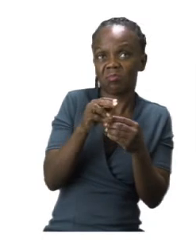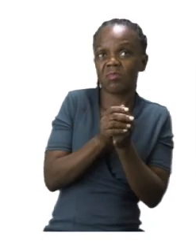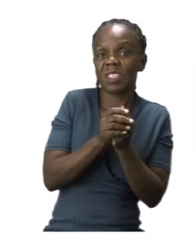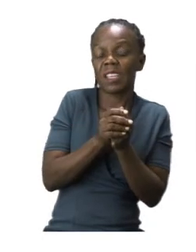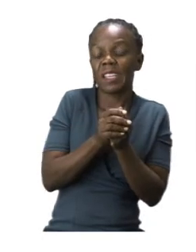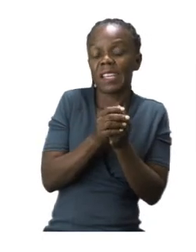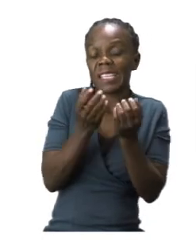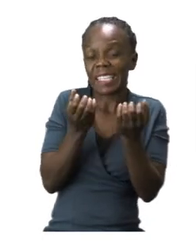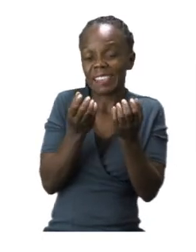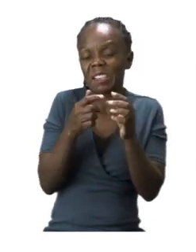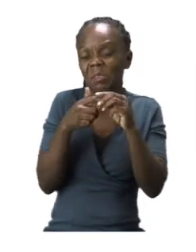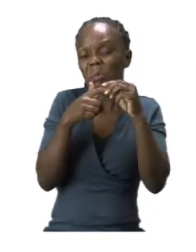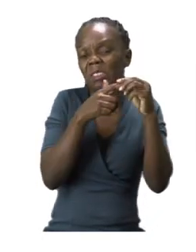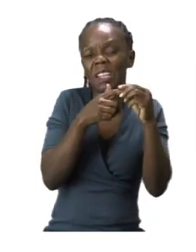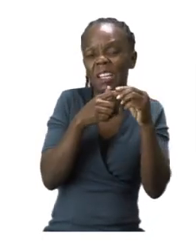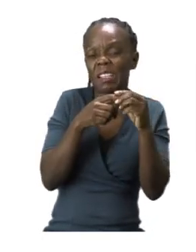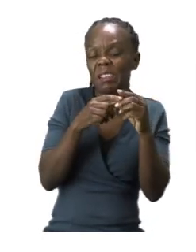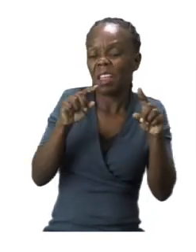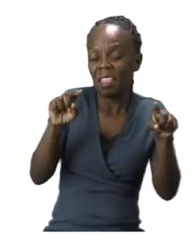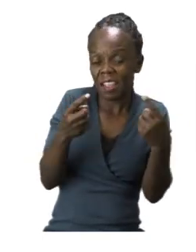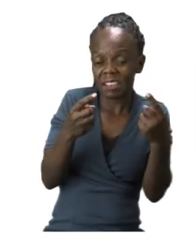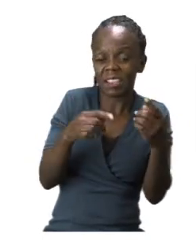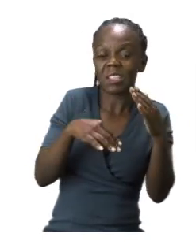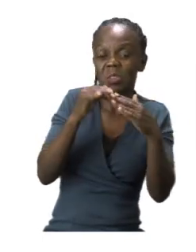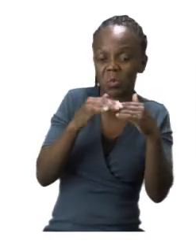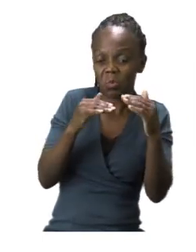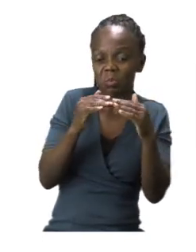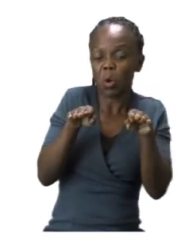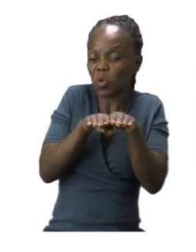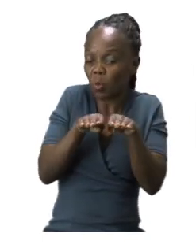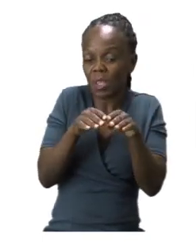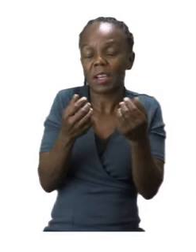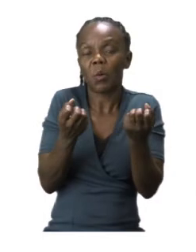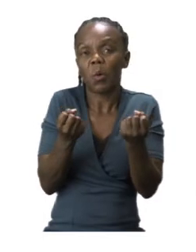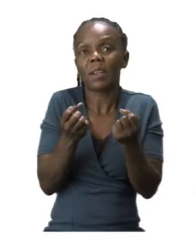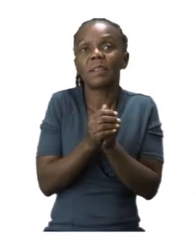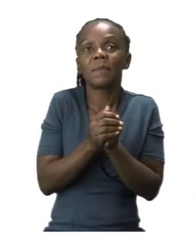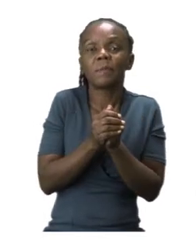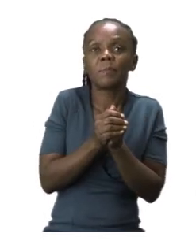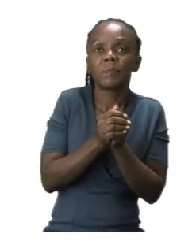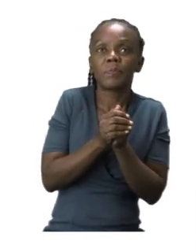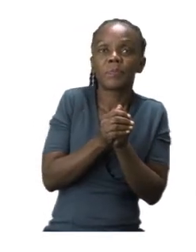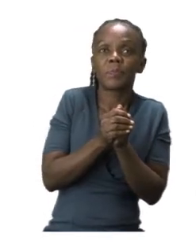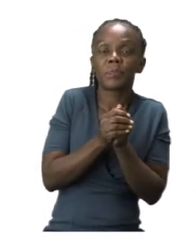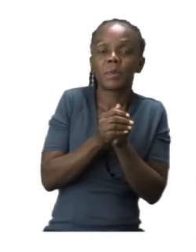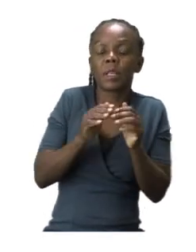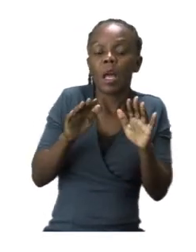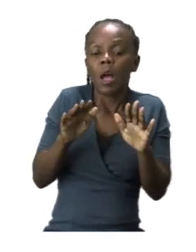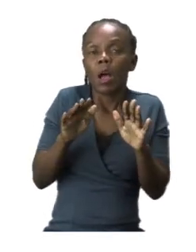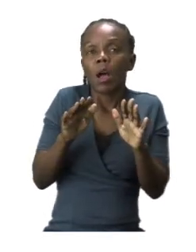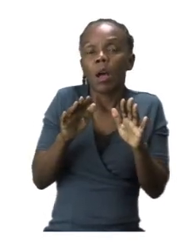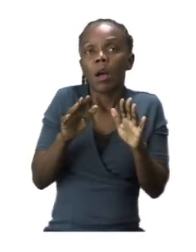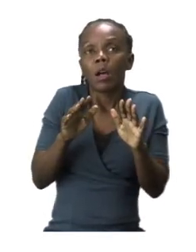done talking about the different shelters, let's now count them. We're going to count each one